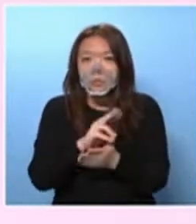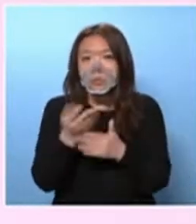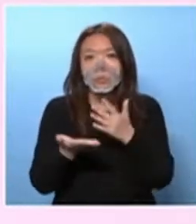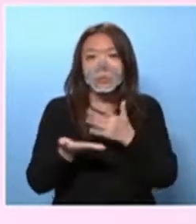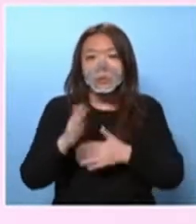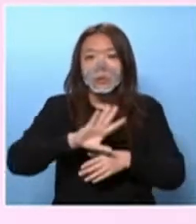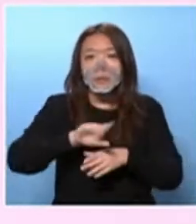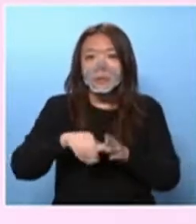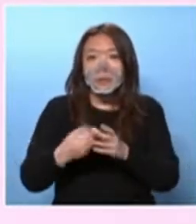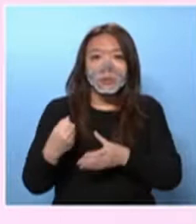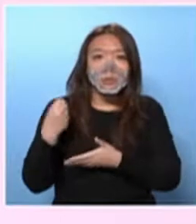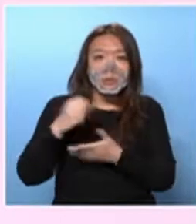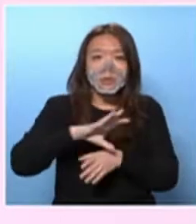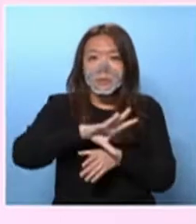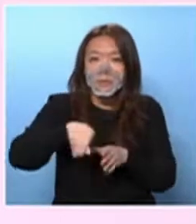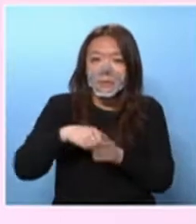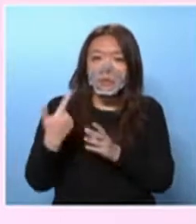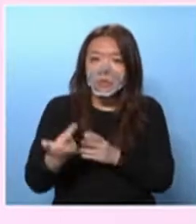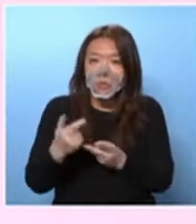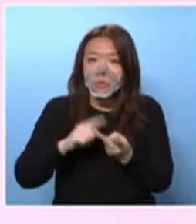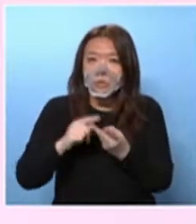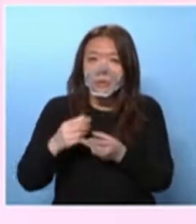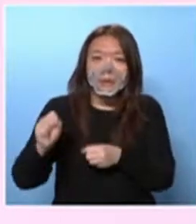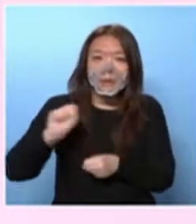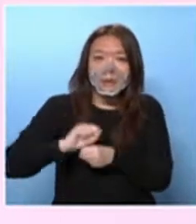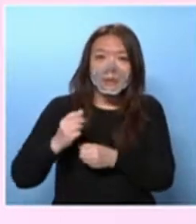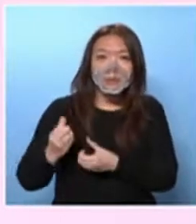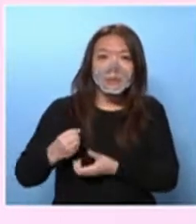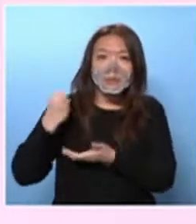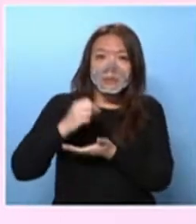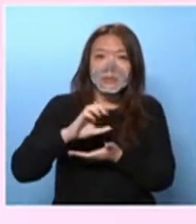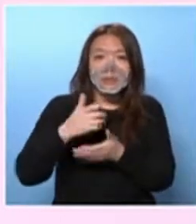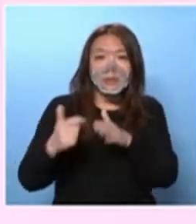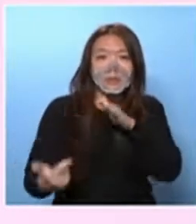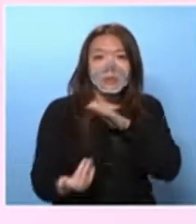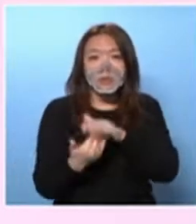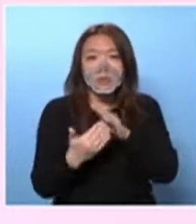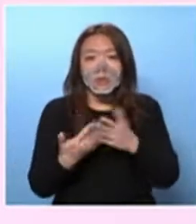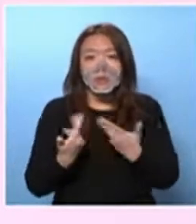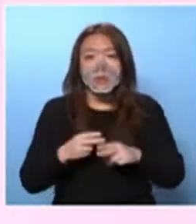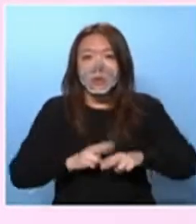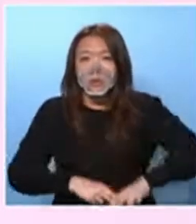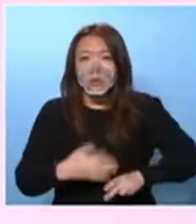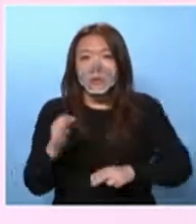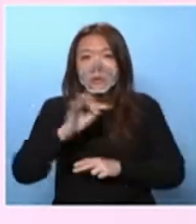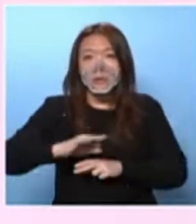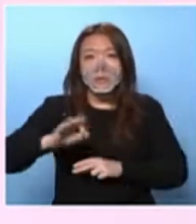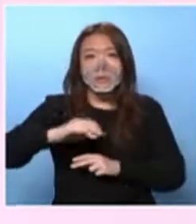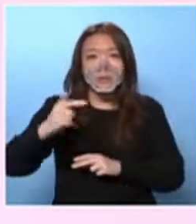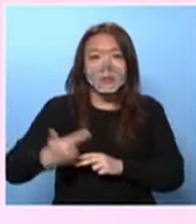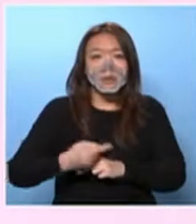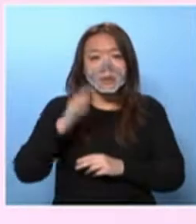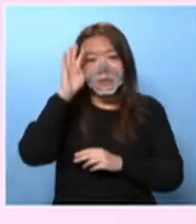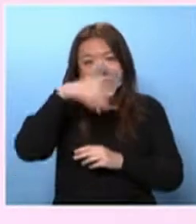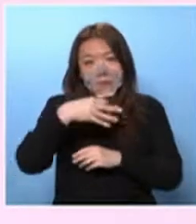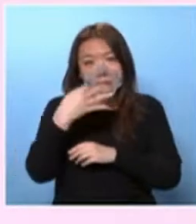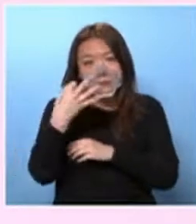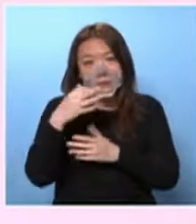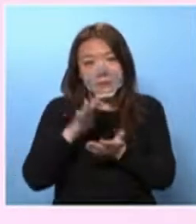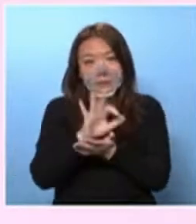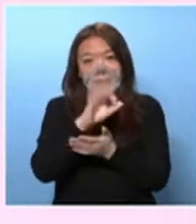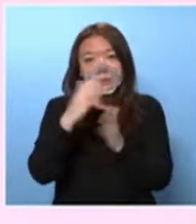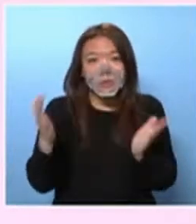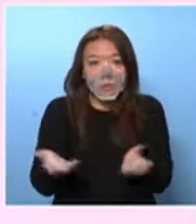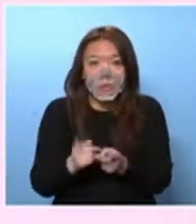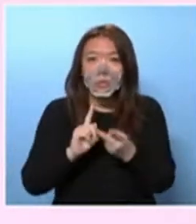its ongoing operation and implementation of enhancement measures launched recently, including expanding the funding scope and increasing the funding ceiling. Besides,